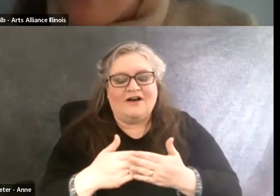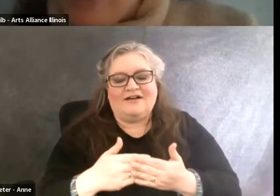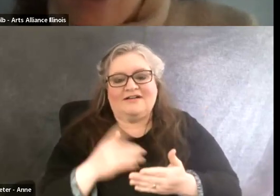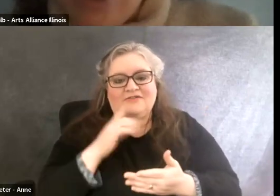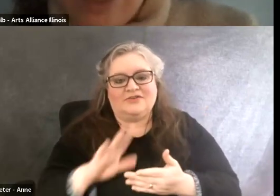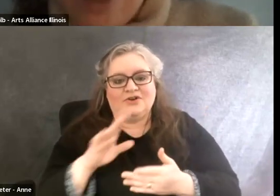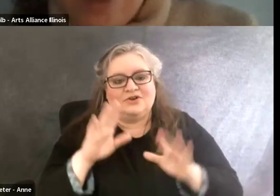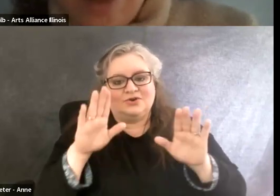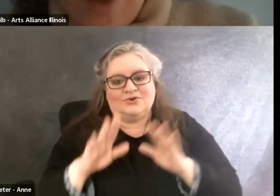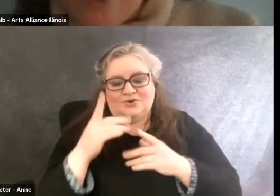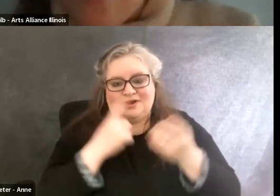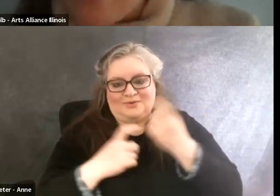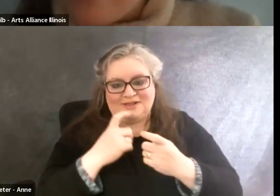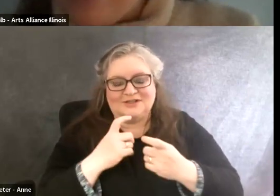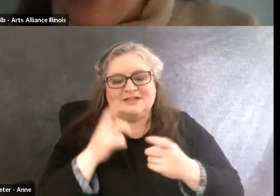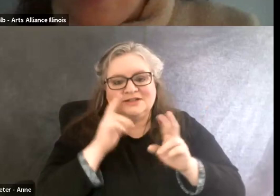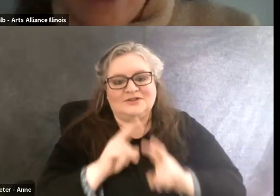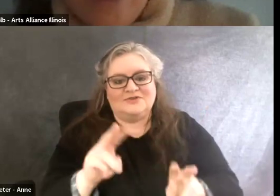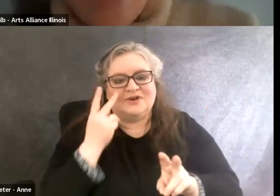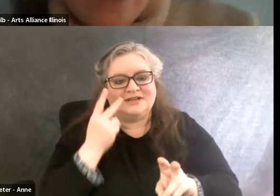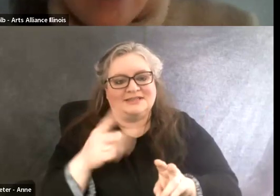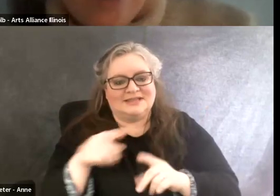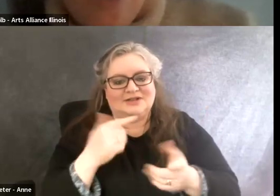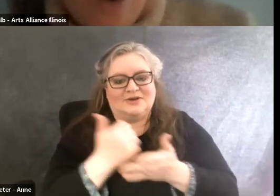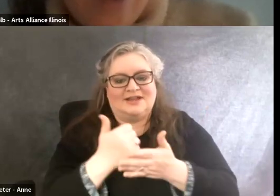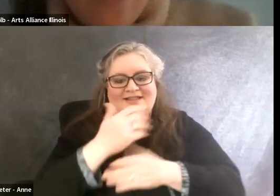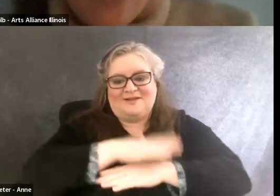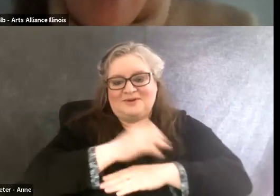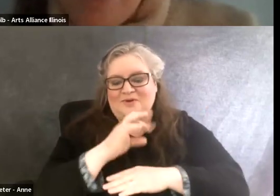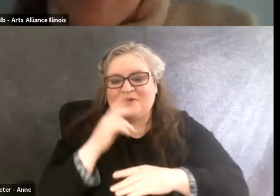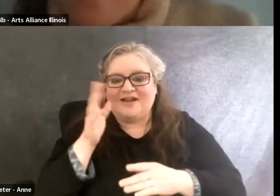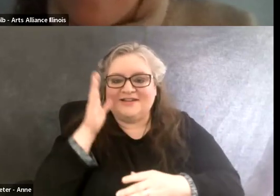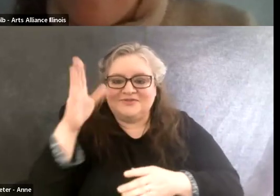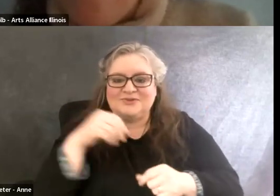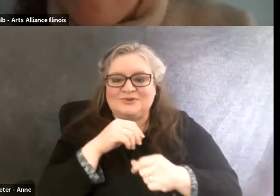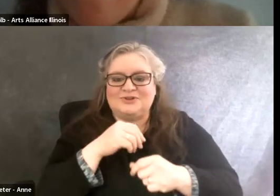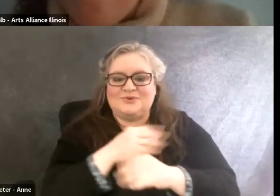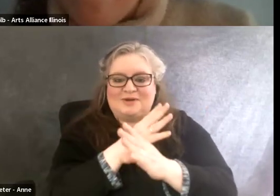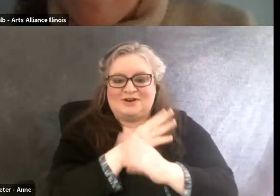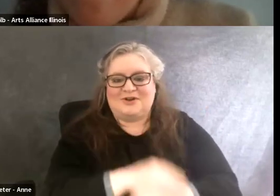for your great questions. We look forward to seeing you at the help desk or at a future webinar.